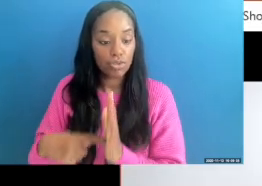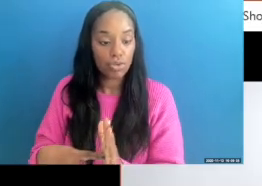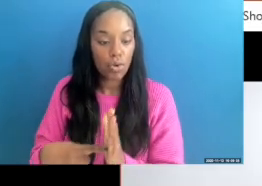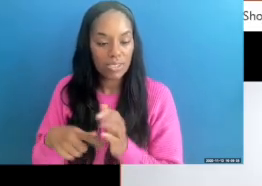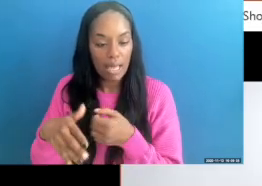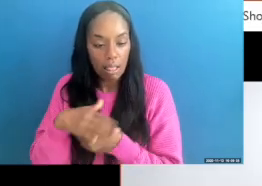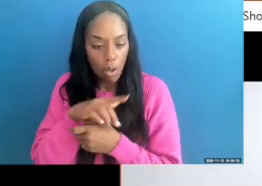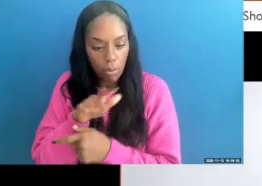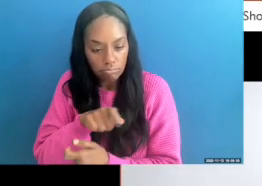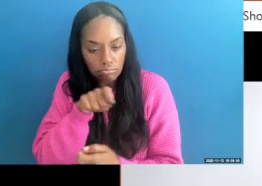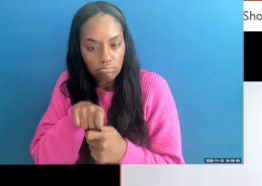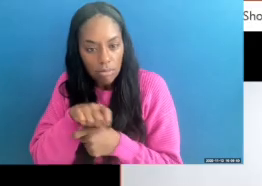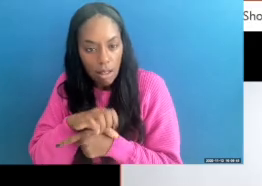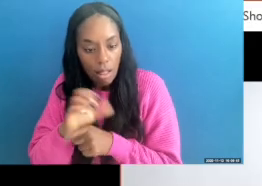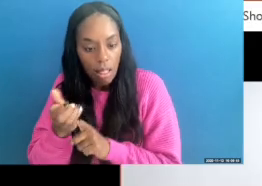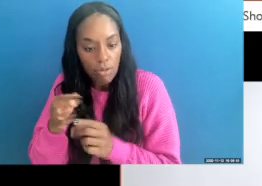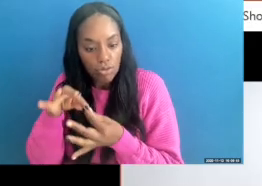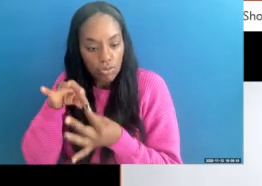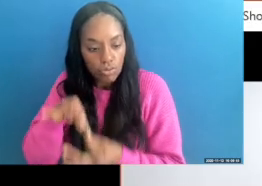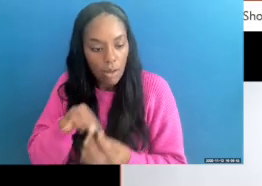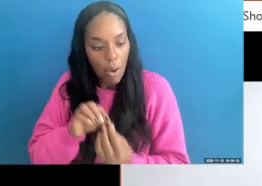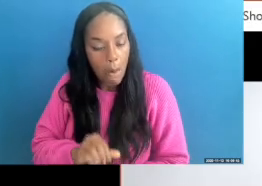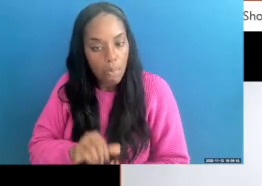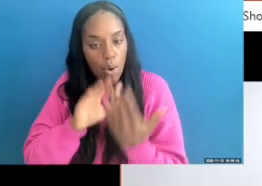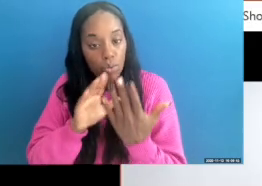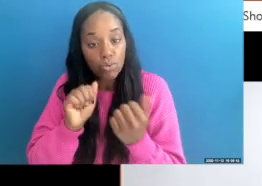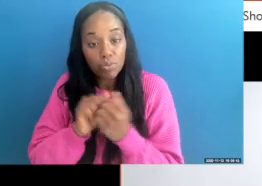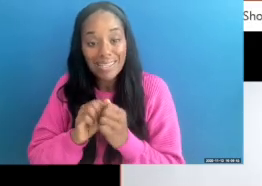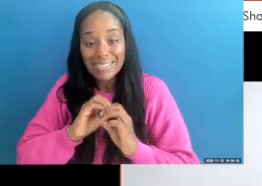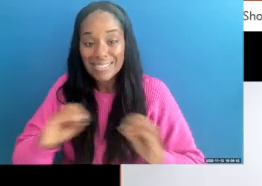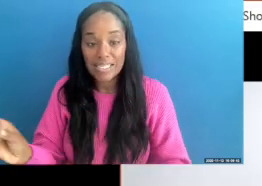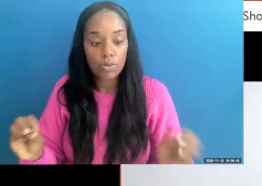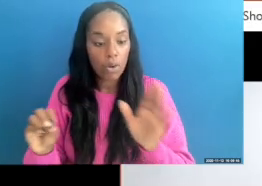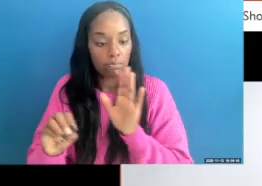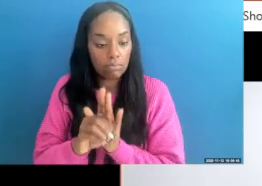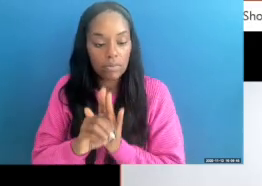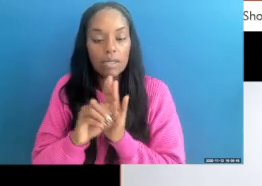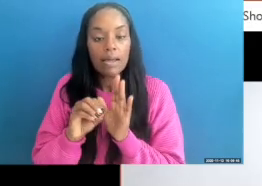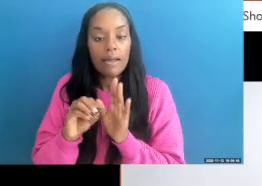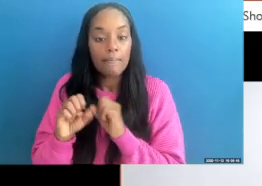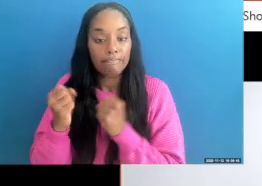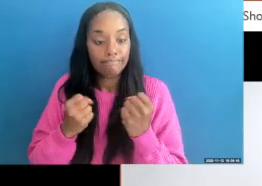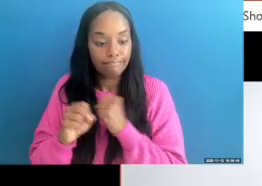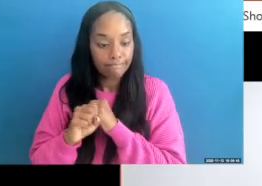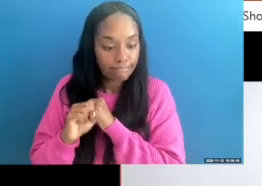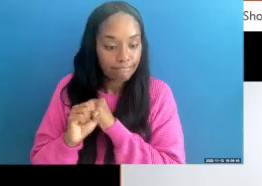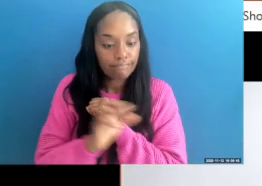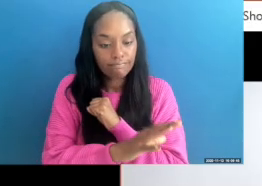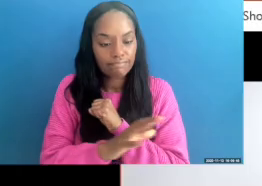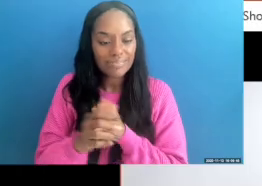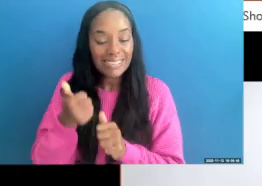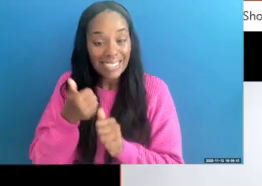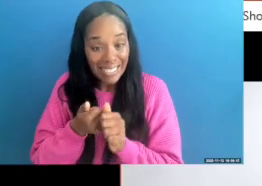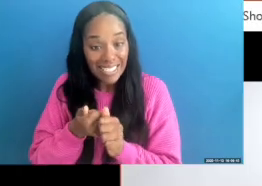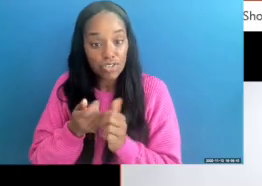to zero-emission transportation. Each of these projects strengthens the state's